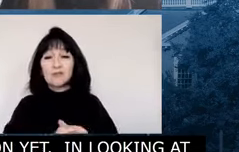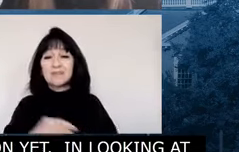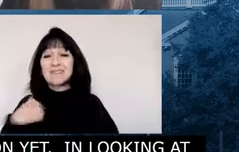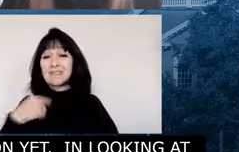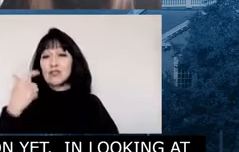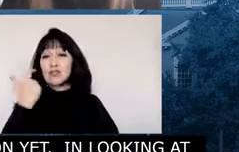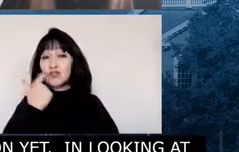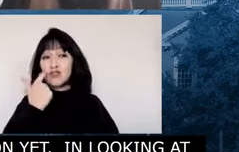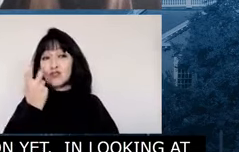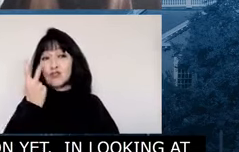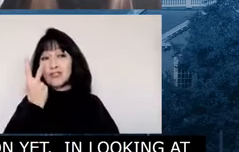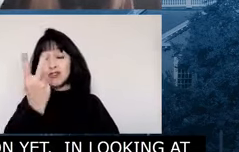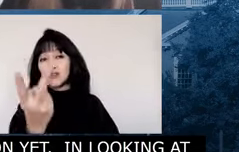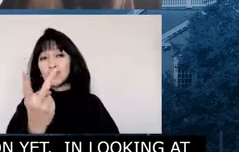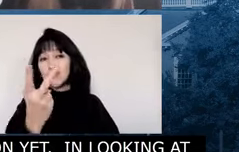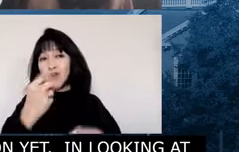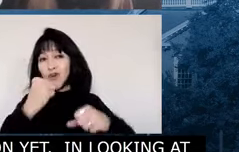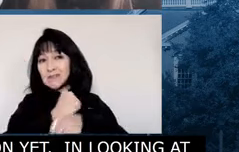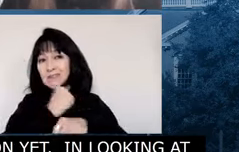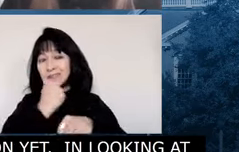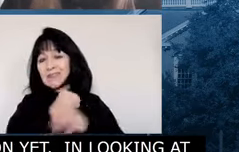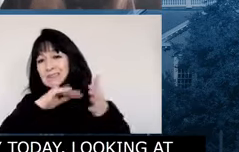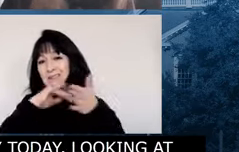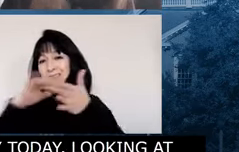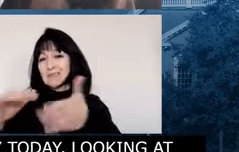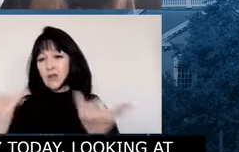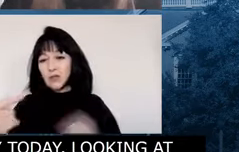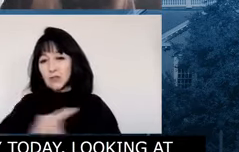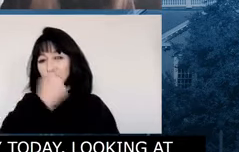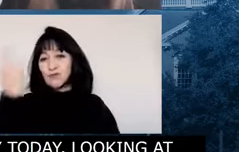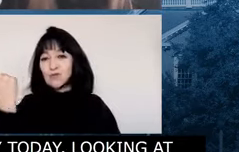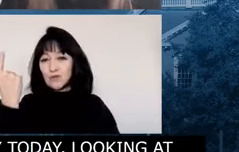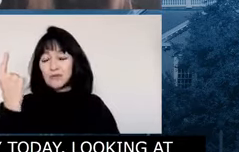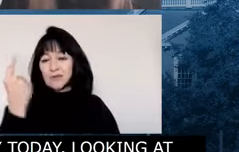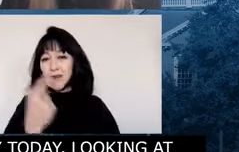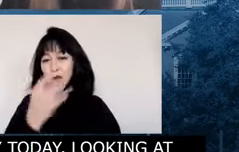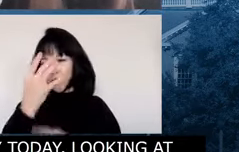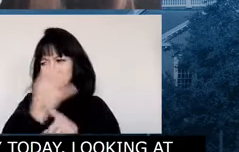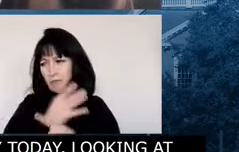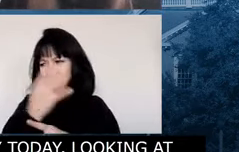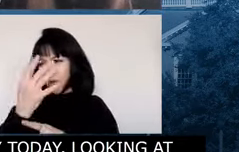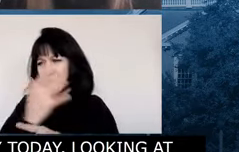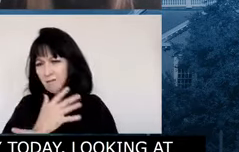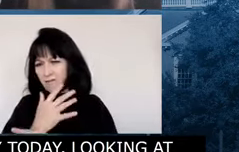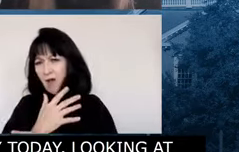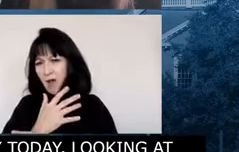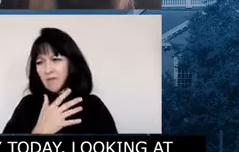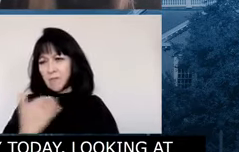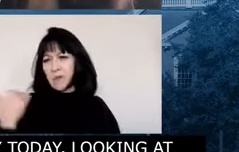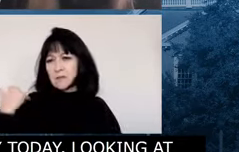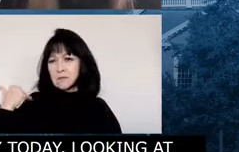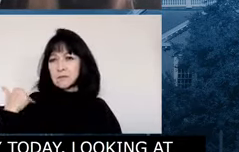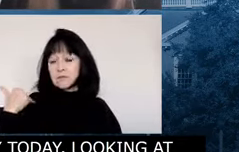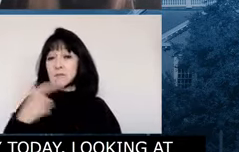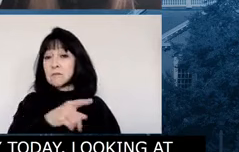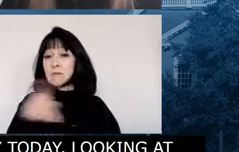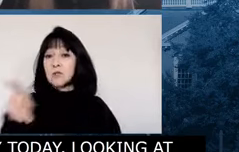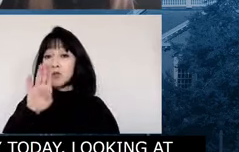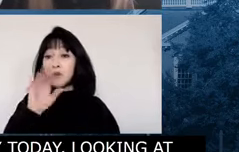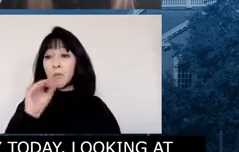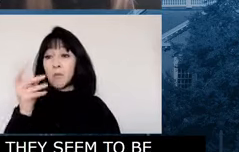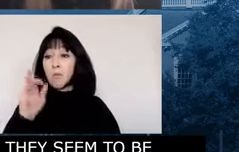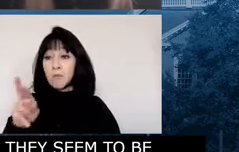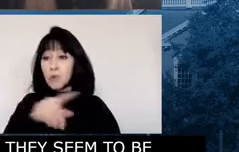at the boosters 4 or 5 months out. They seem to be holding durability